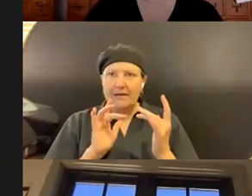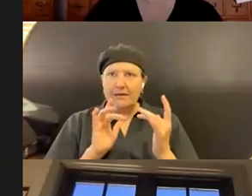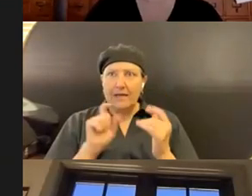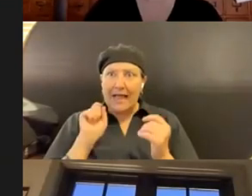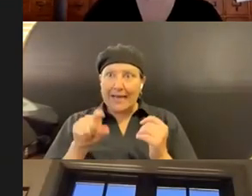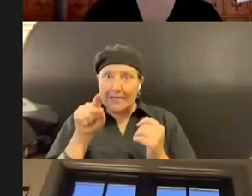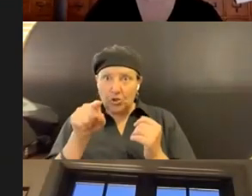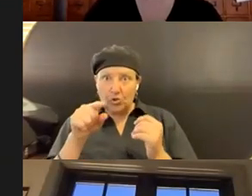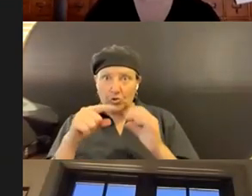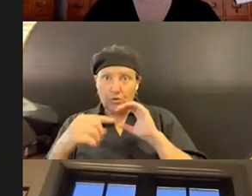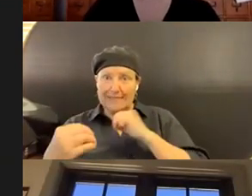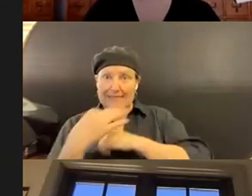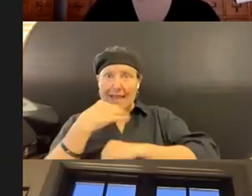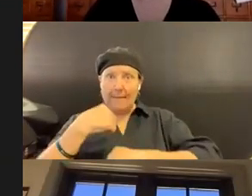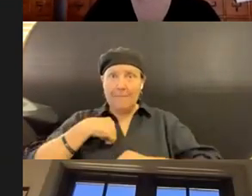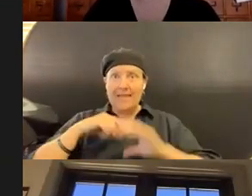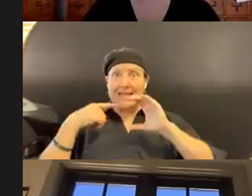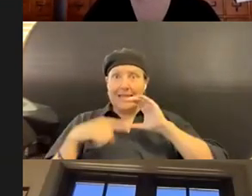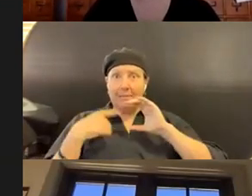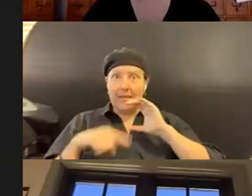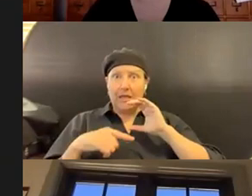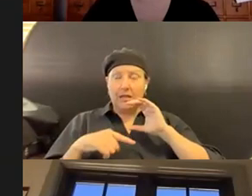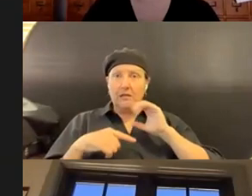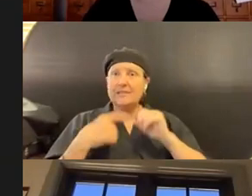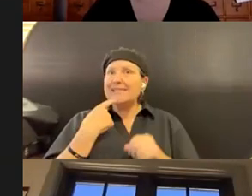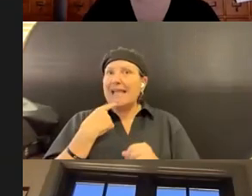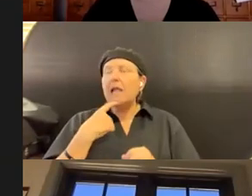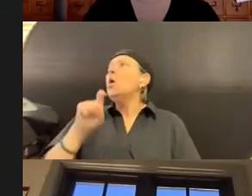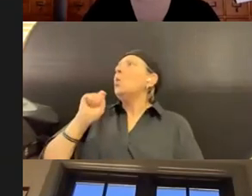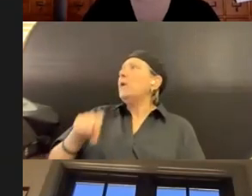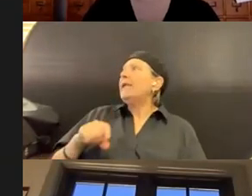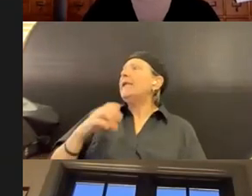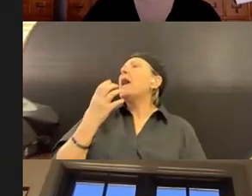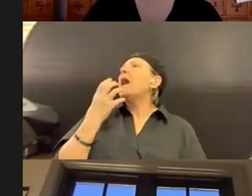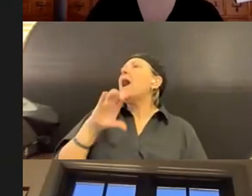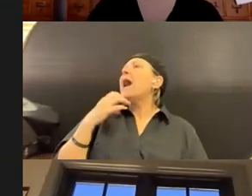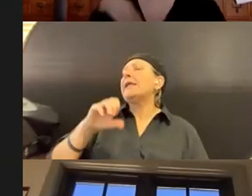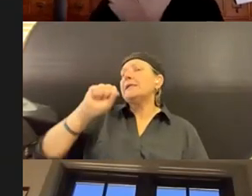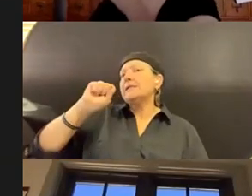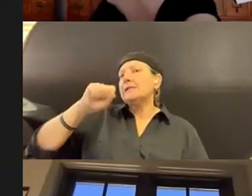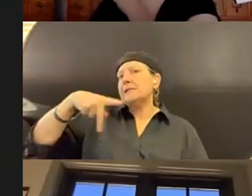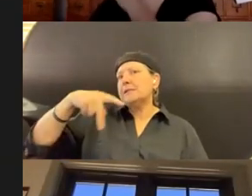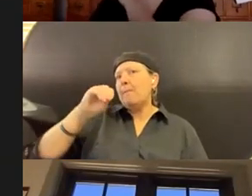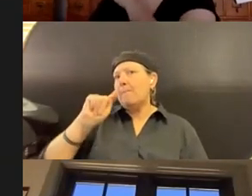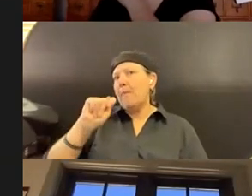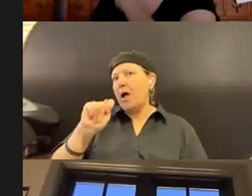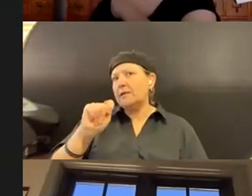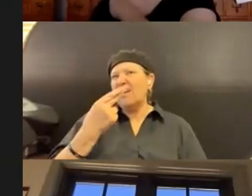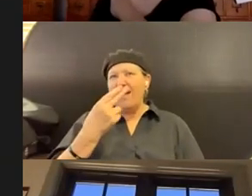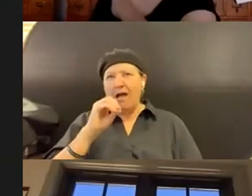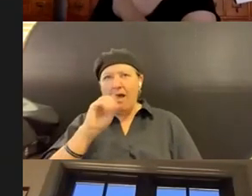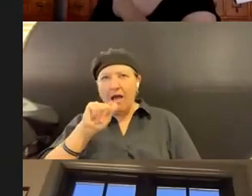an email and just say, we need a hotspot. And if you do that, I can submit,